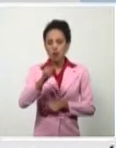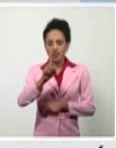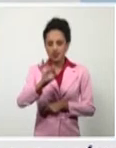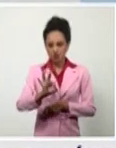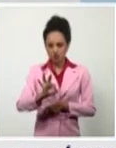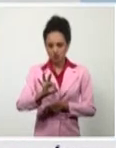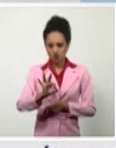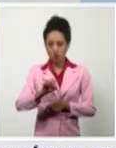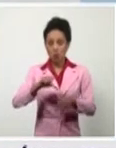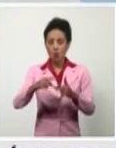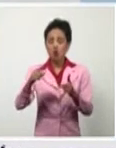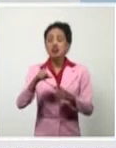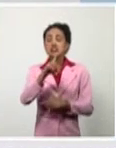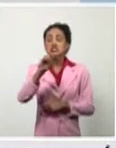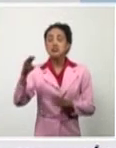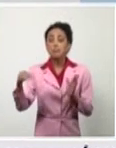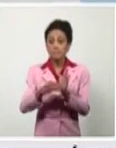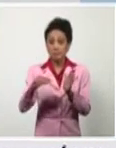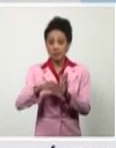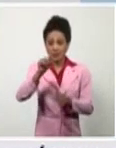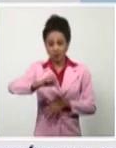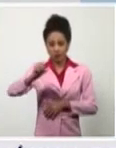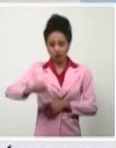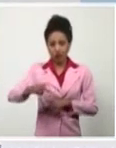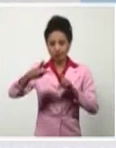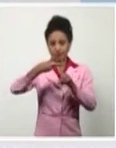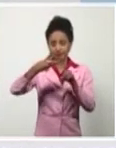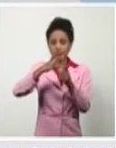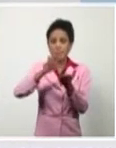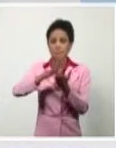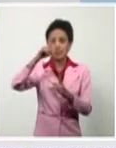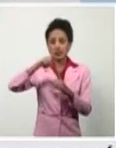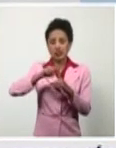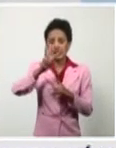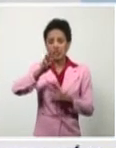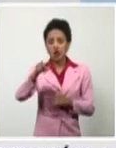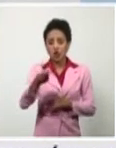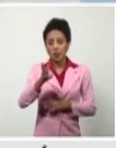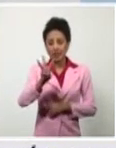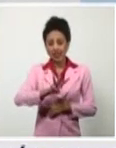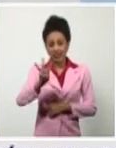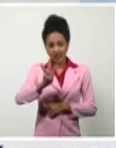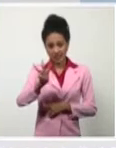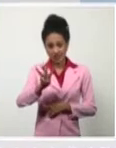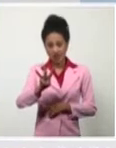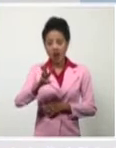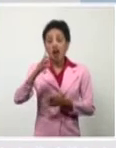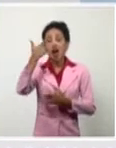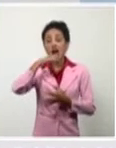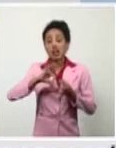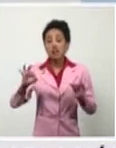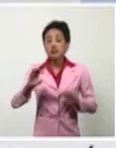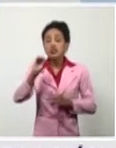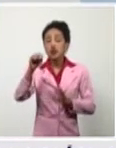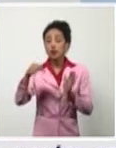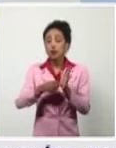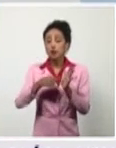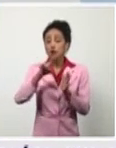6.18 per 100,000 inhabitants, followed by Matanzas with 3.33, Artemisa with